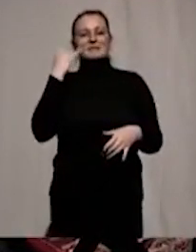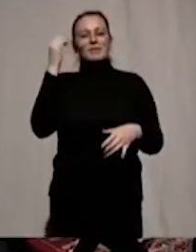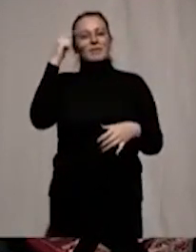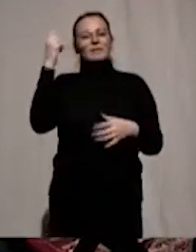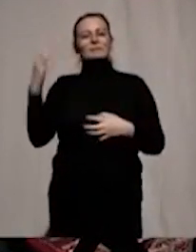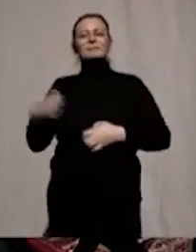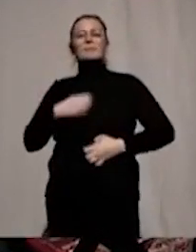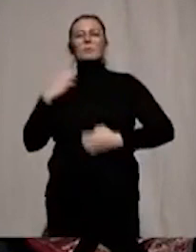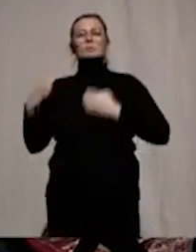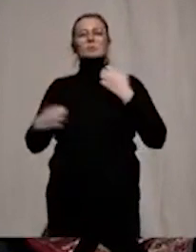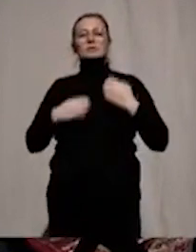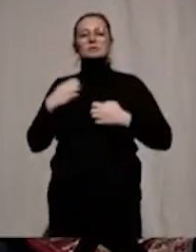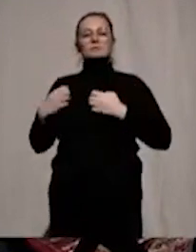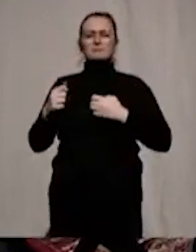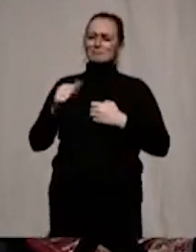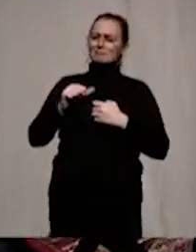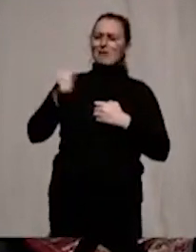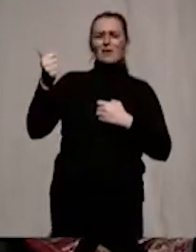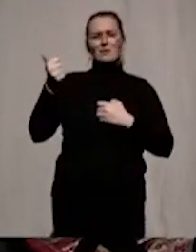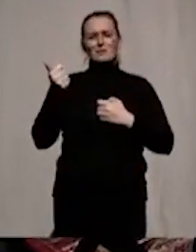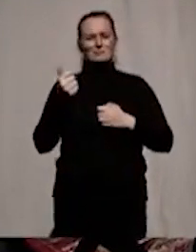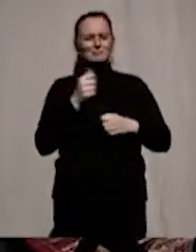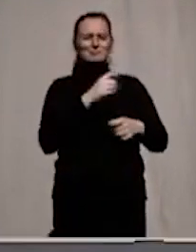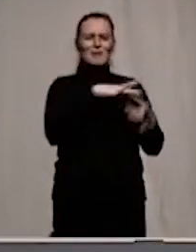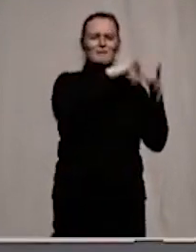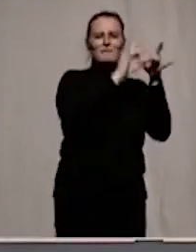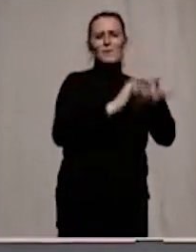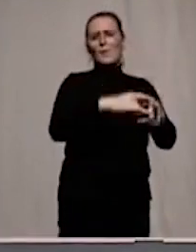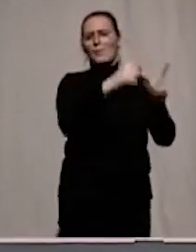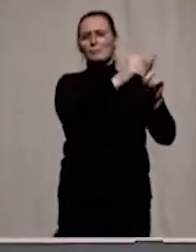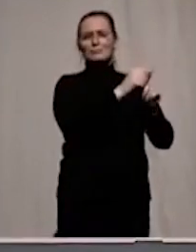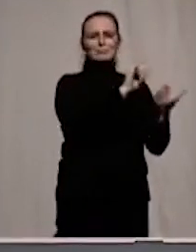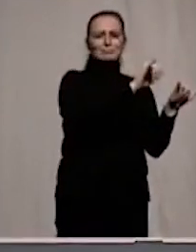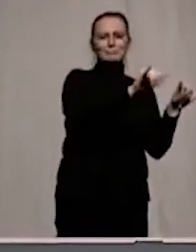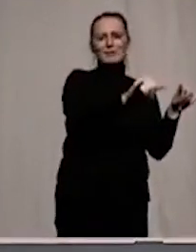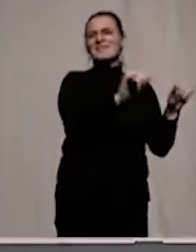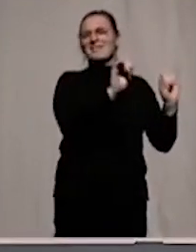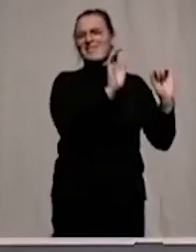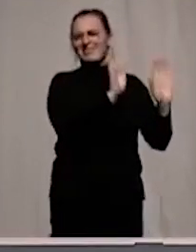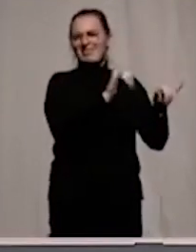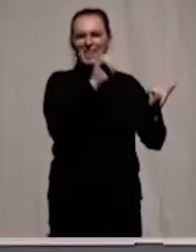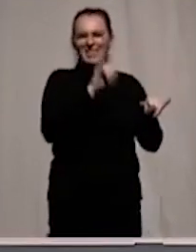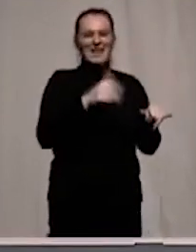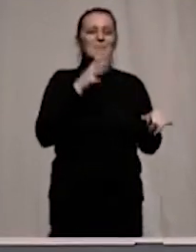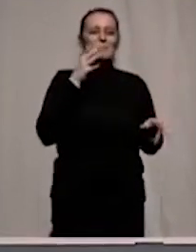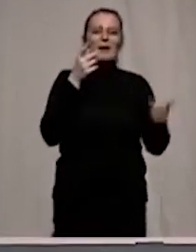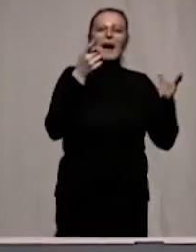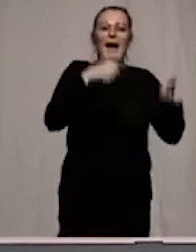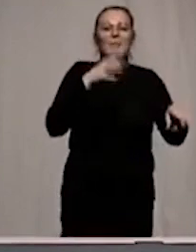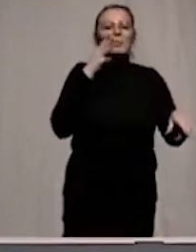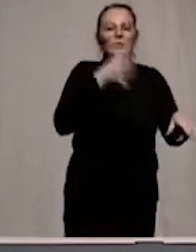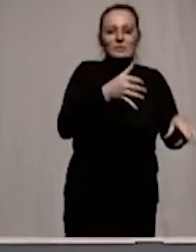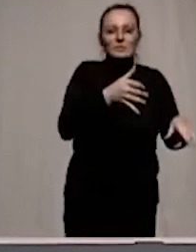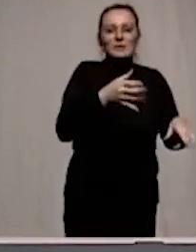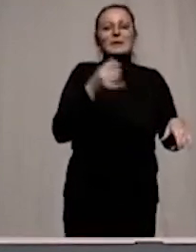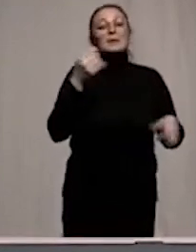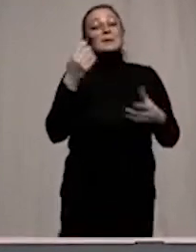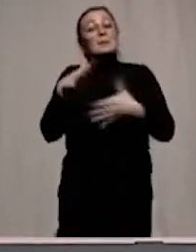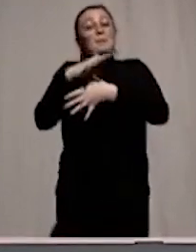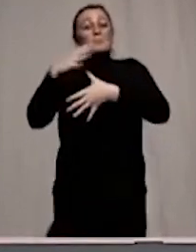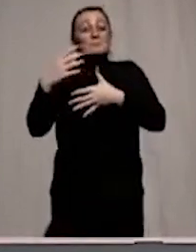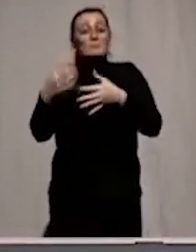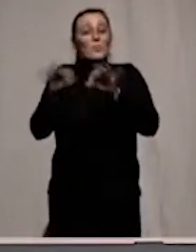extra rhythm and the flow and all of the feeling and everything will come after it. As long as you know what emotion you're going to convey, everything else will just come way